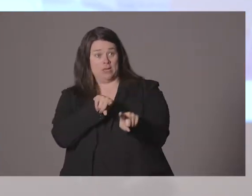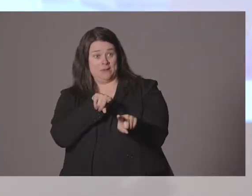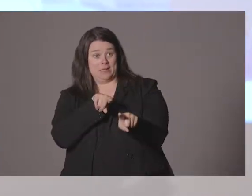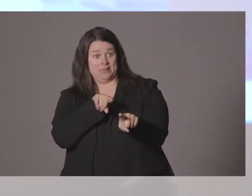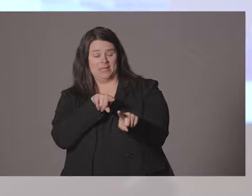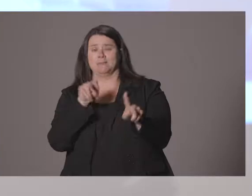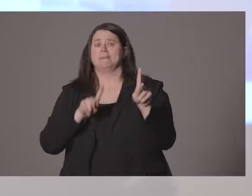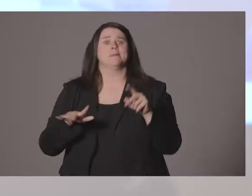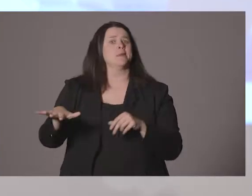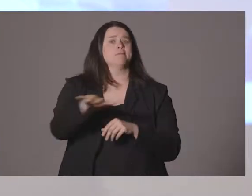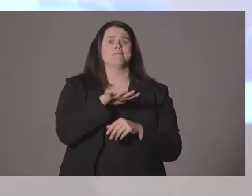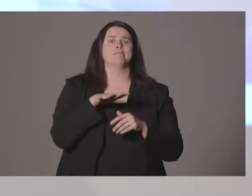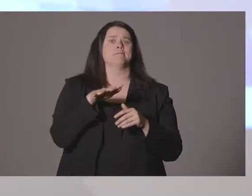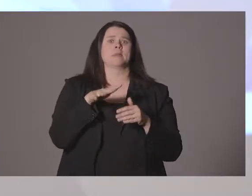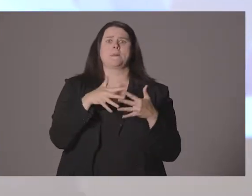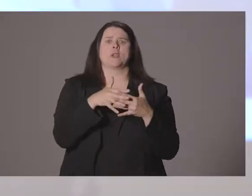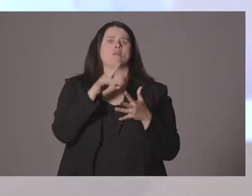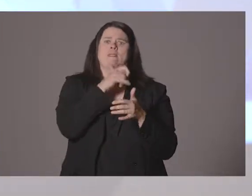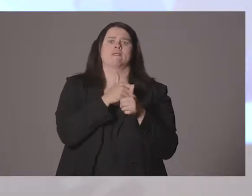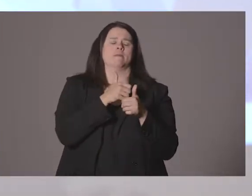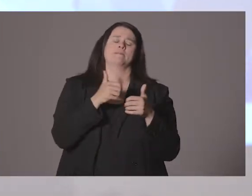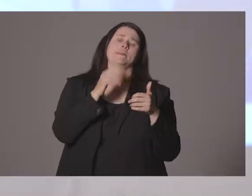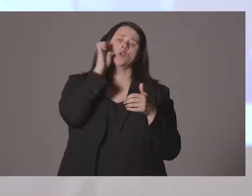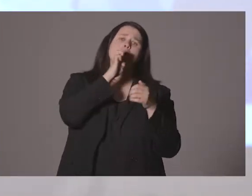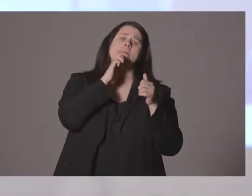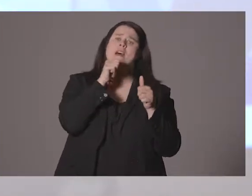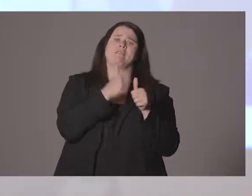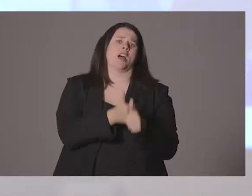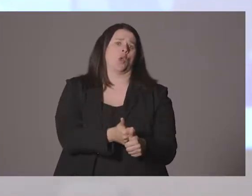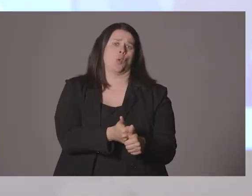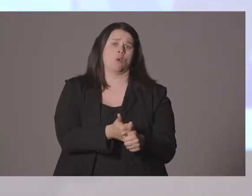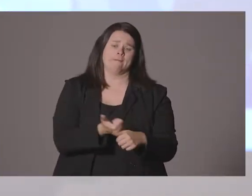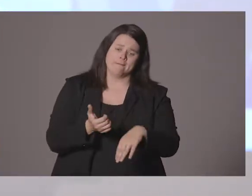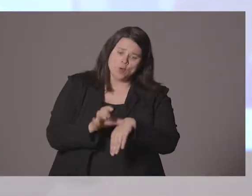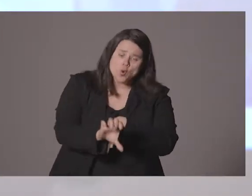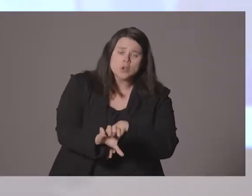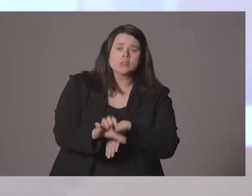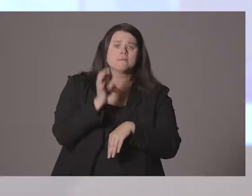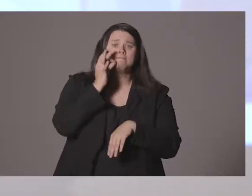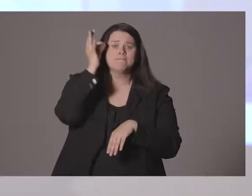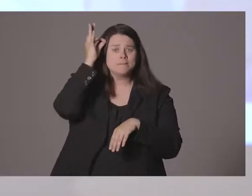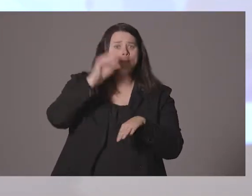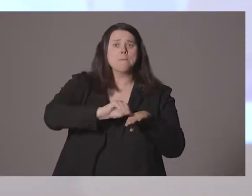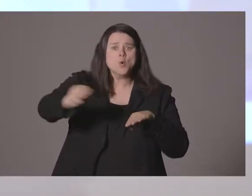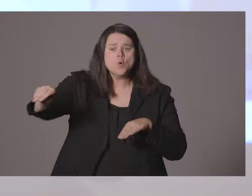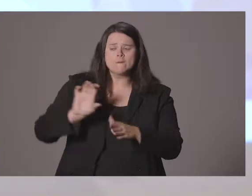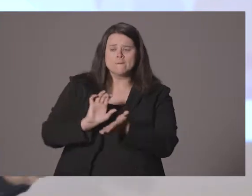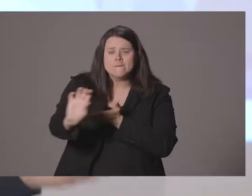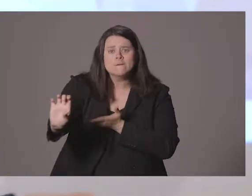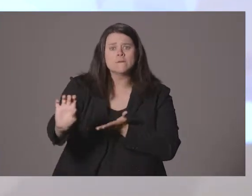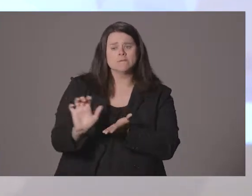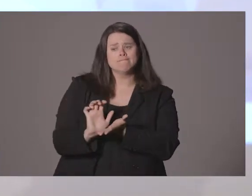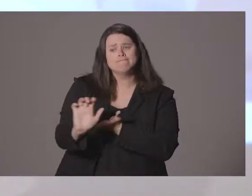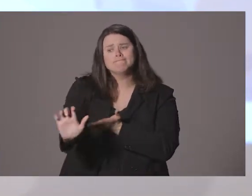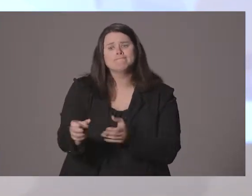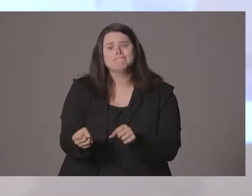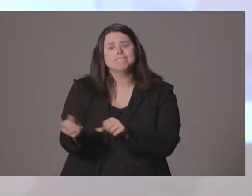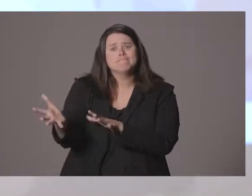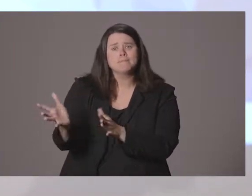relocations. There were boarding schools that forced children to